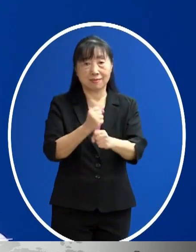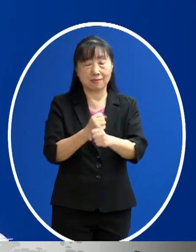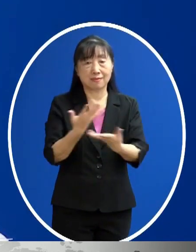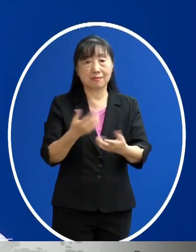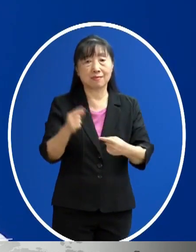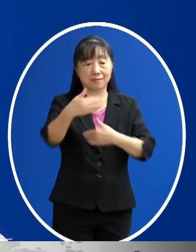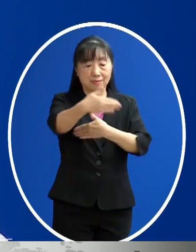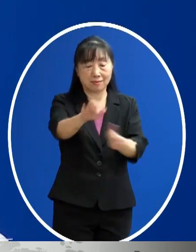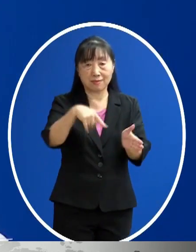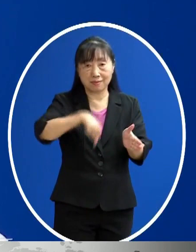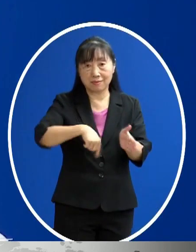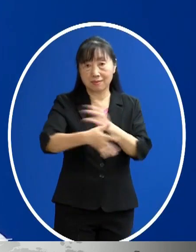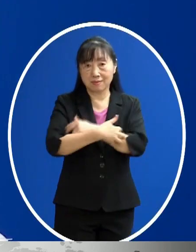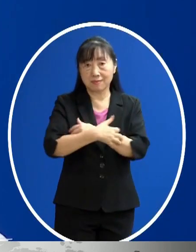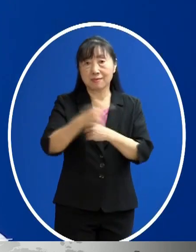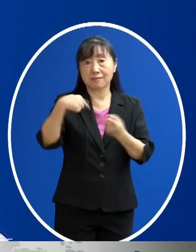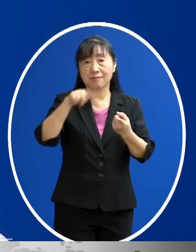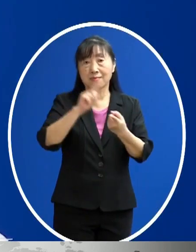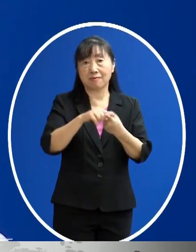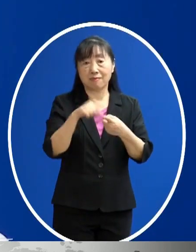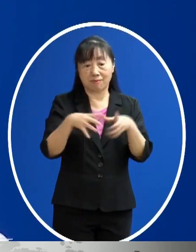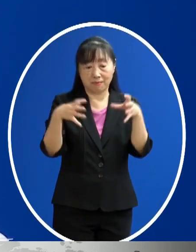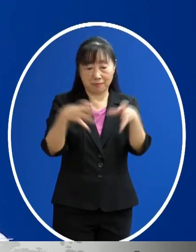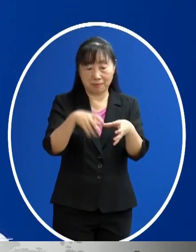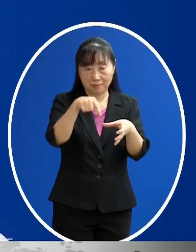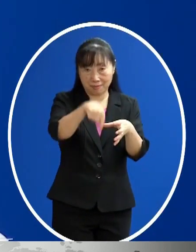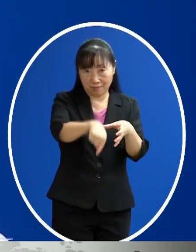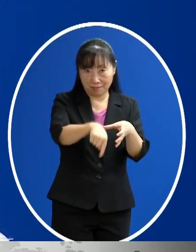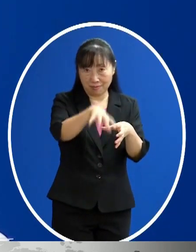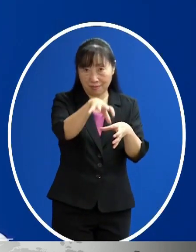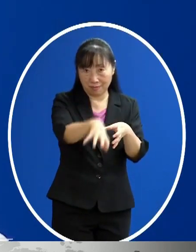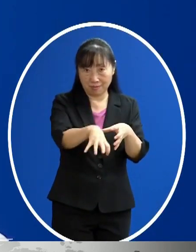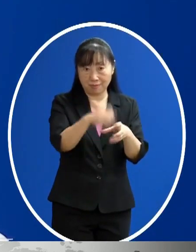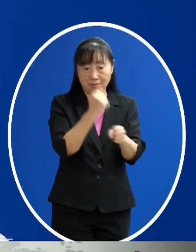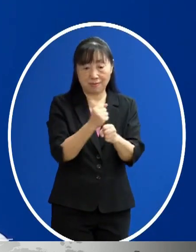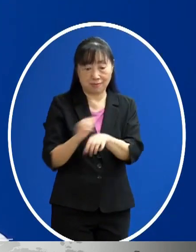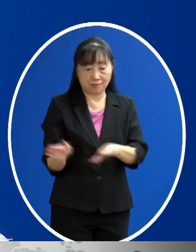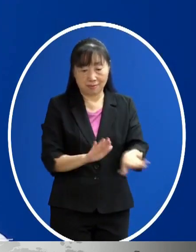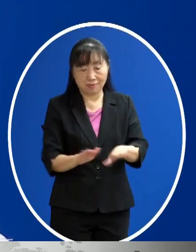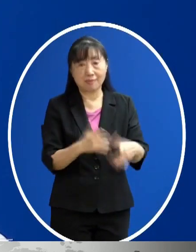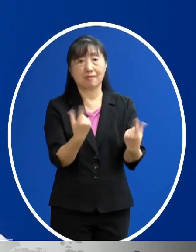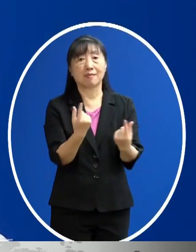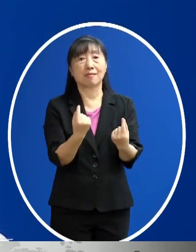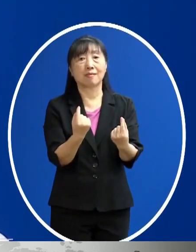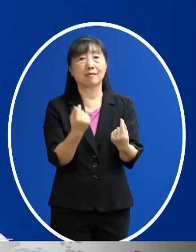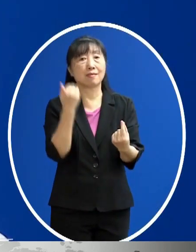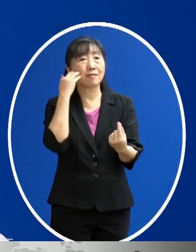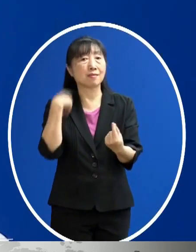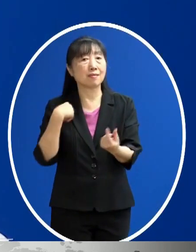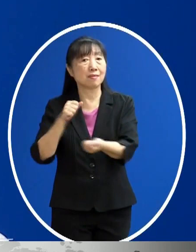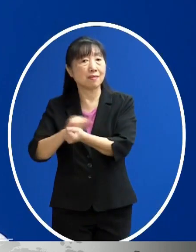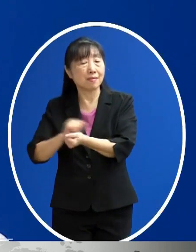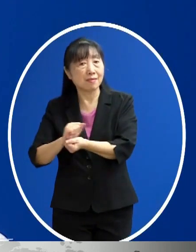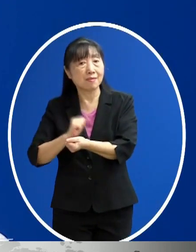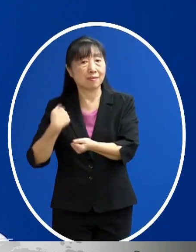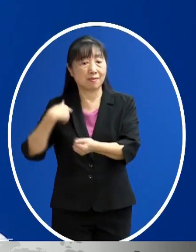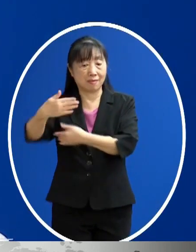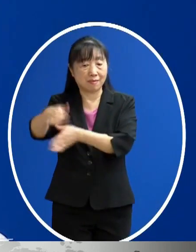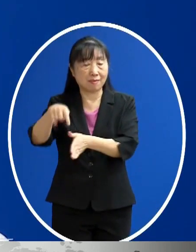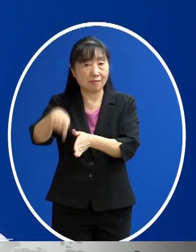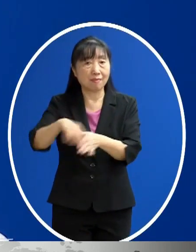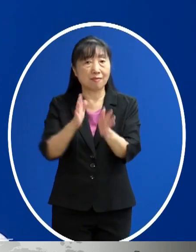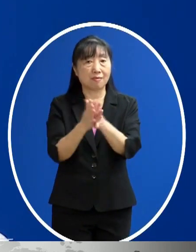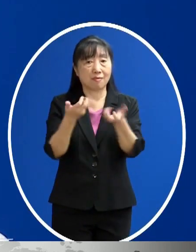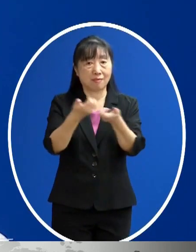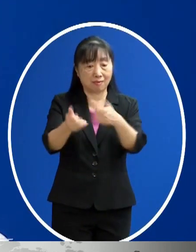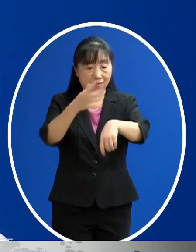Employees who live in the same room should work in the same area or on the same assembly line. Laundromats and other common areas should